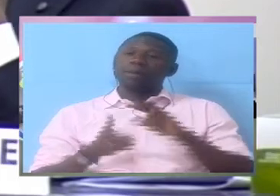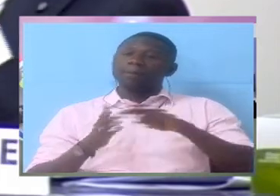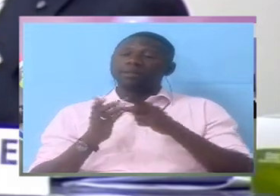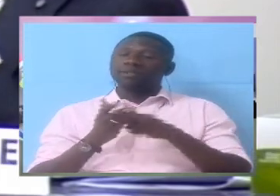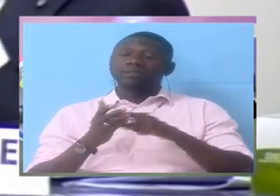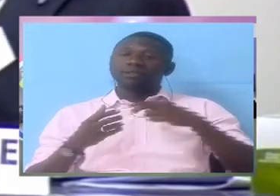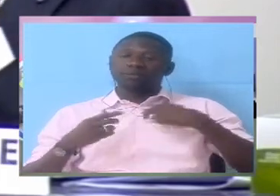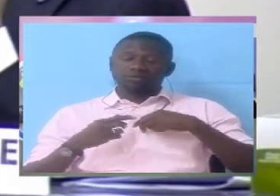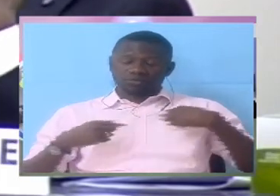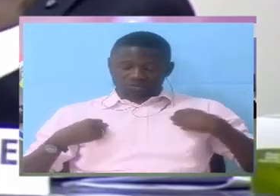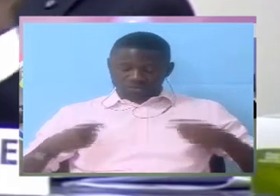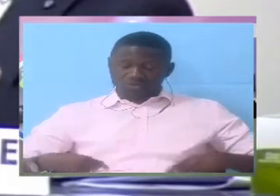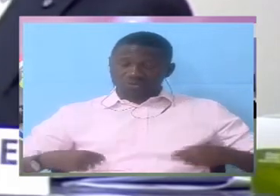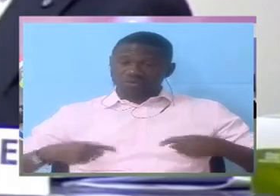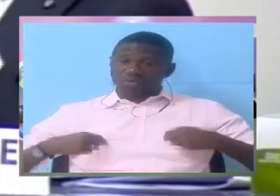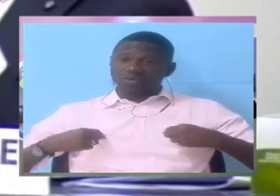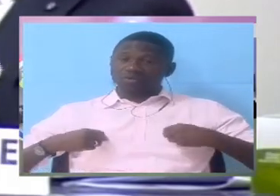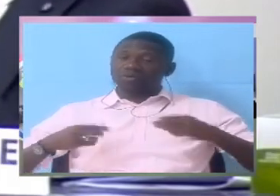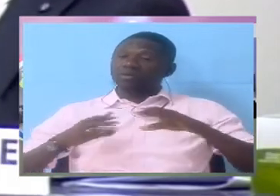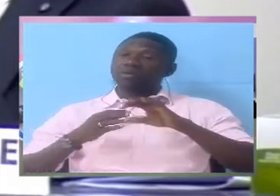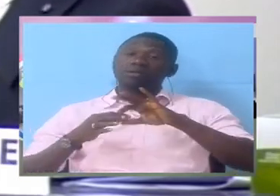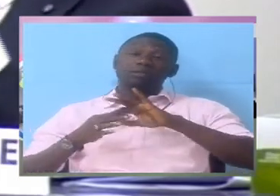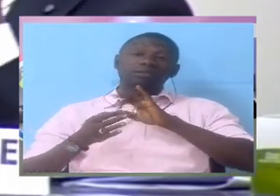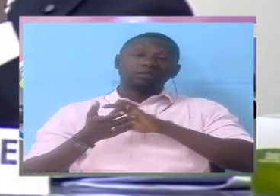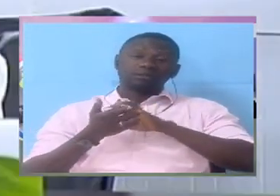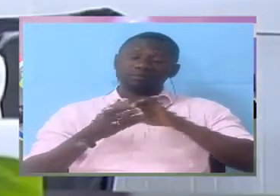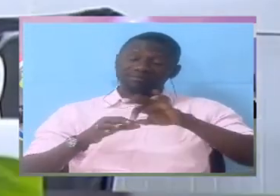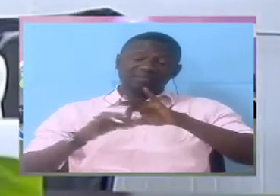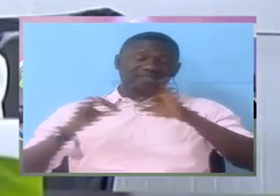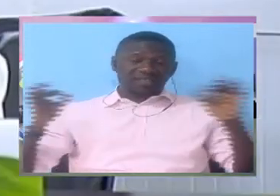stripped off? His clothes were taken out. He was stripped naked.